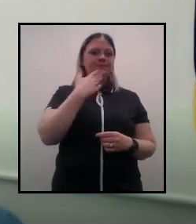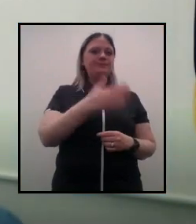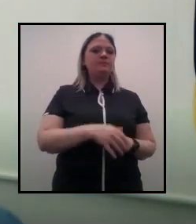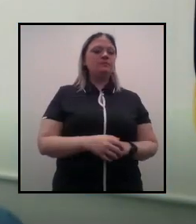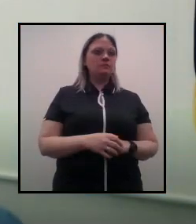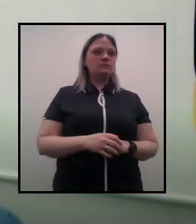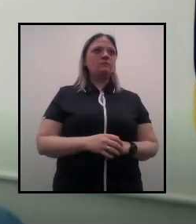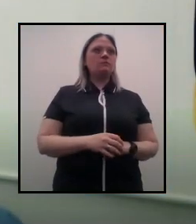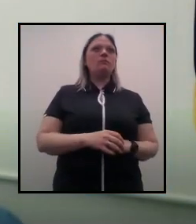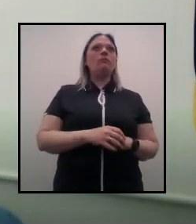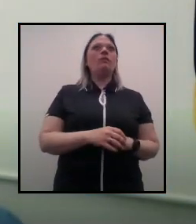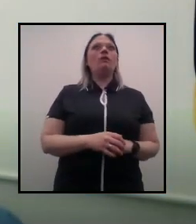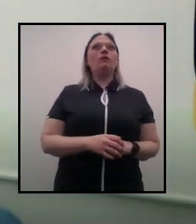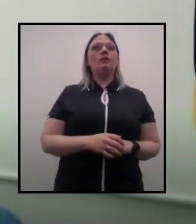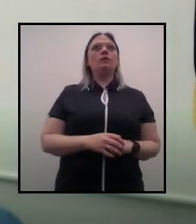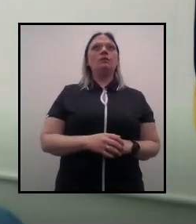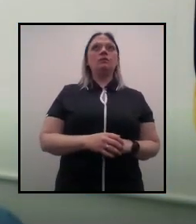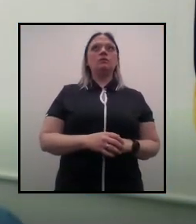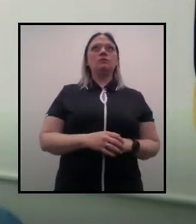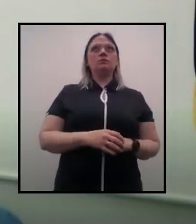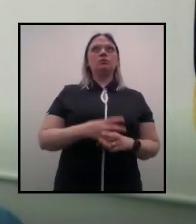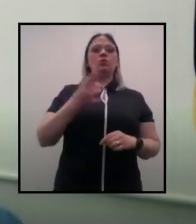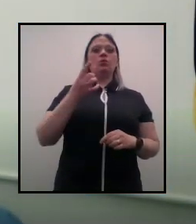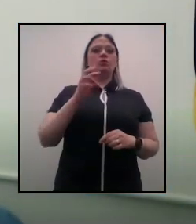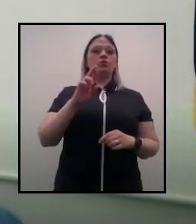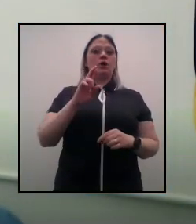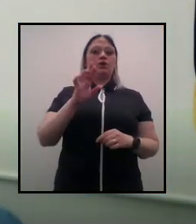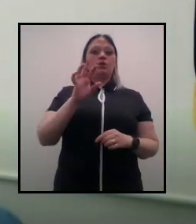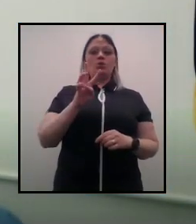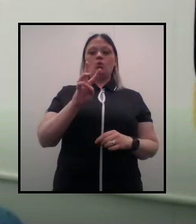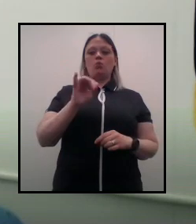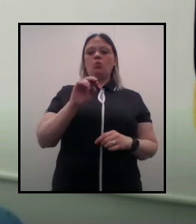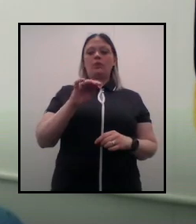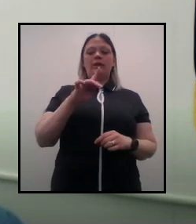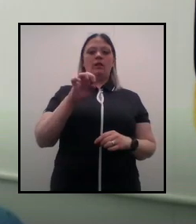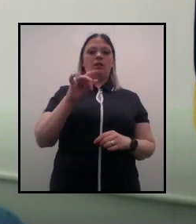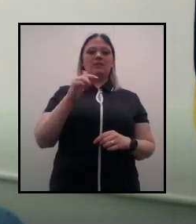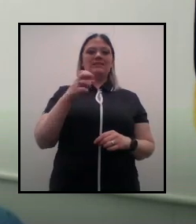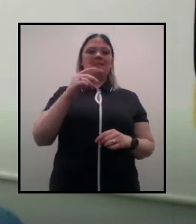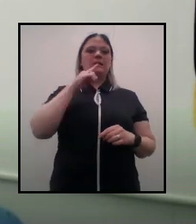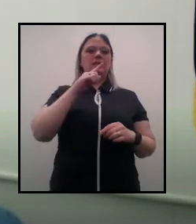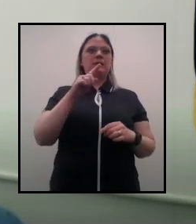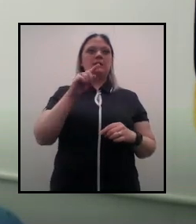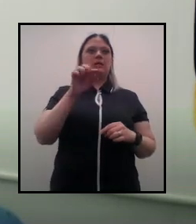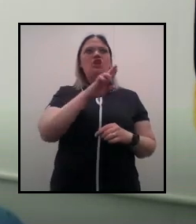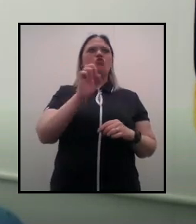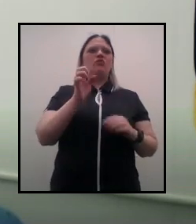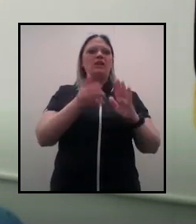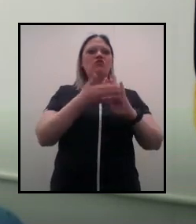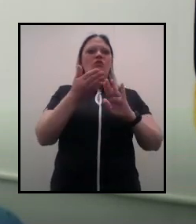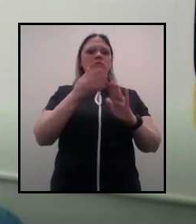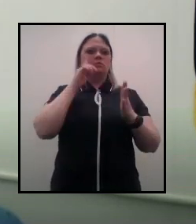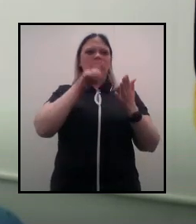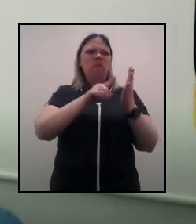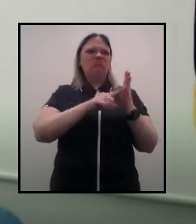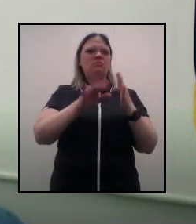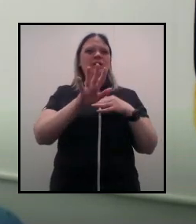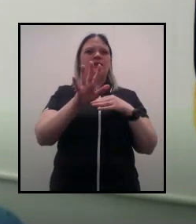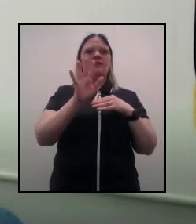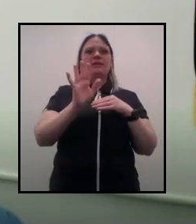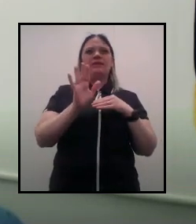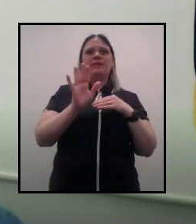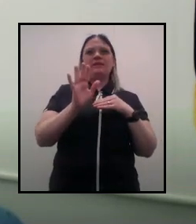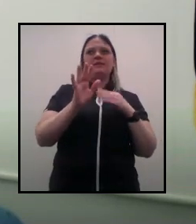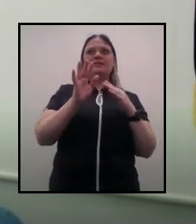know that Dr. Winkelstein is rerunning his model every week, looking at the new